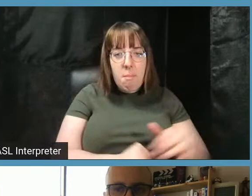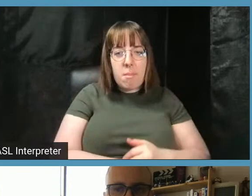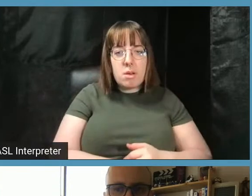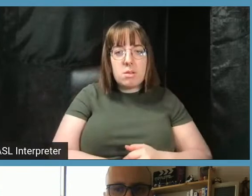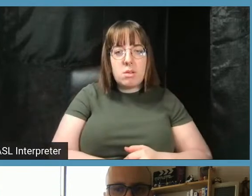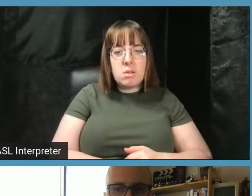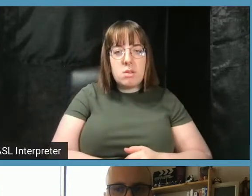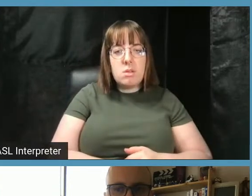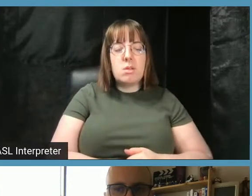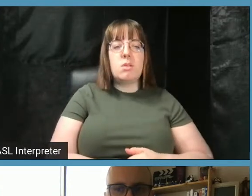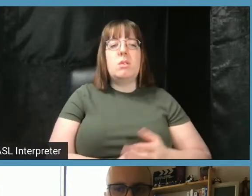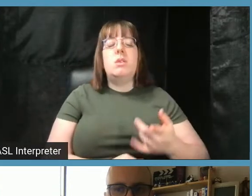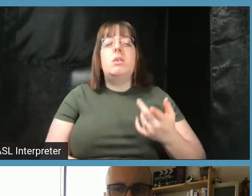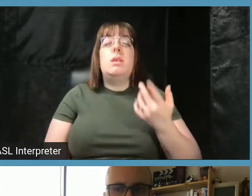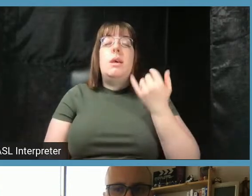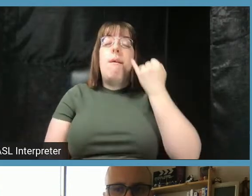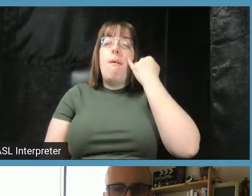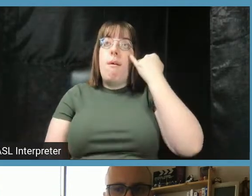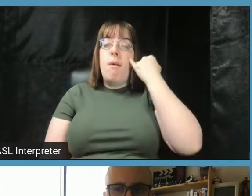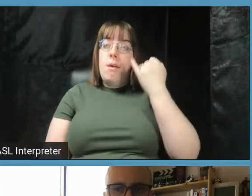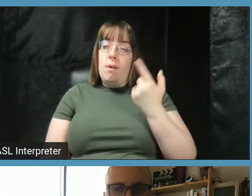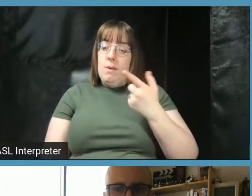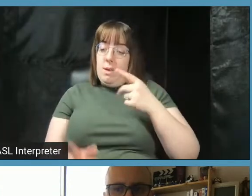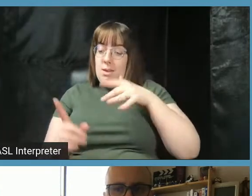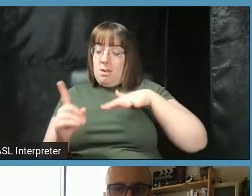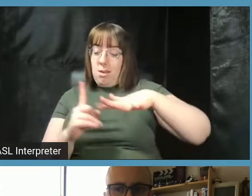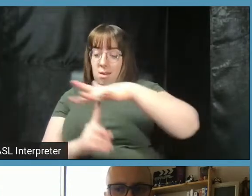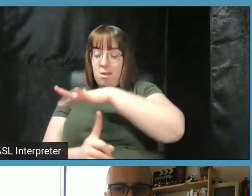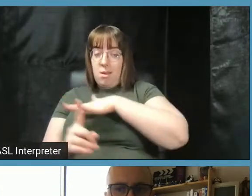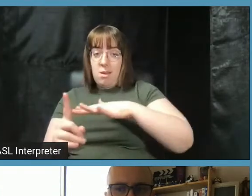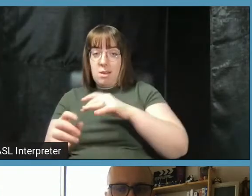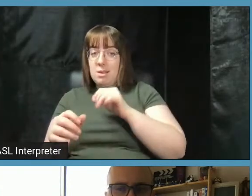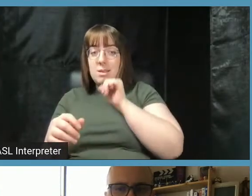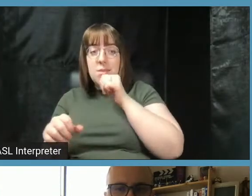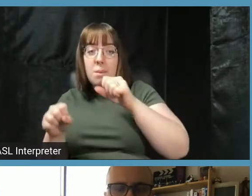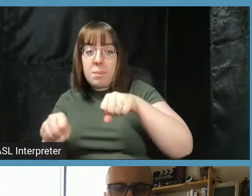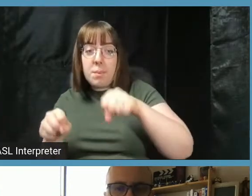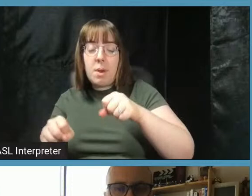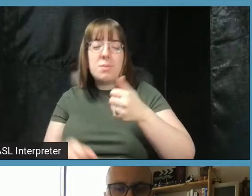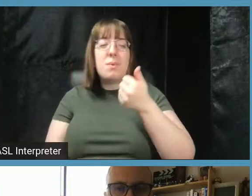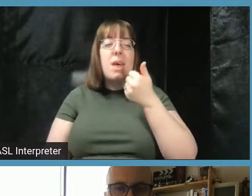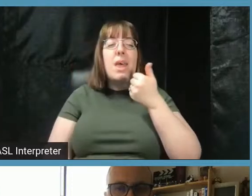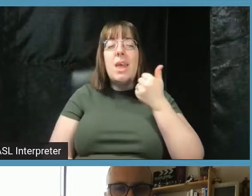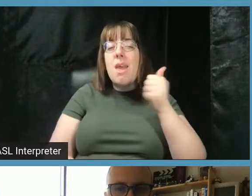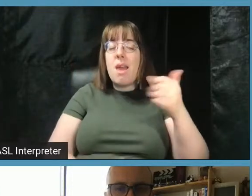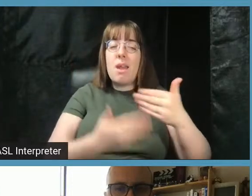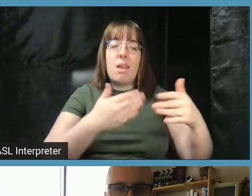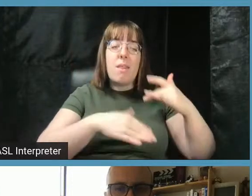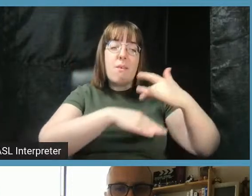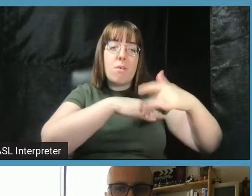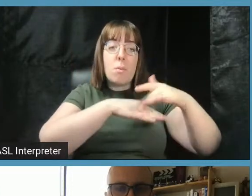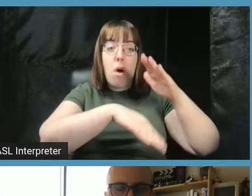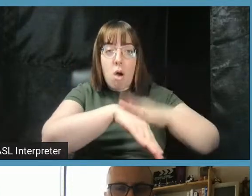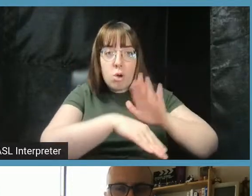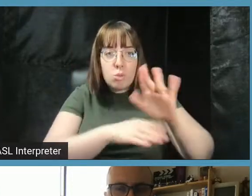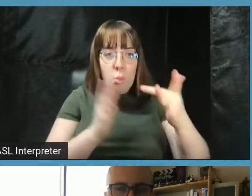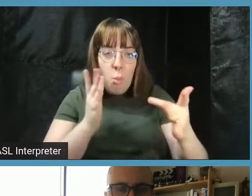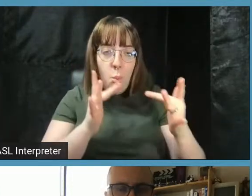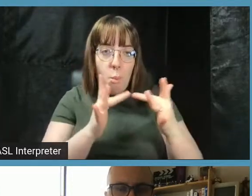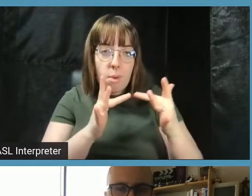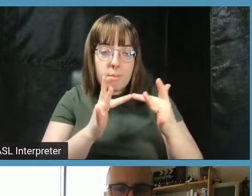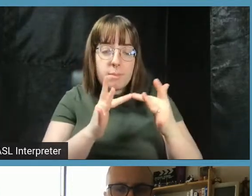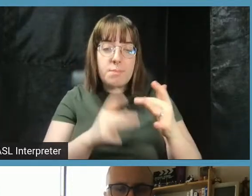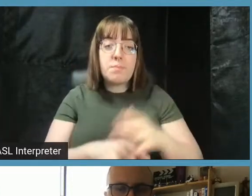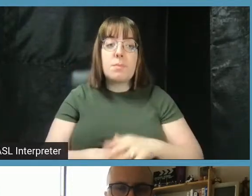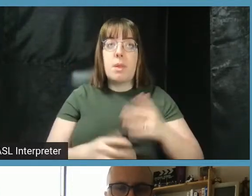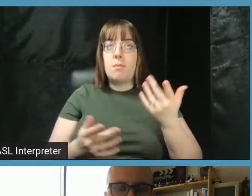to be done in gallery, like Corey is saying, making anything available on your website, whether it's the label text, whether it is the